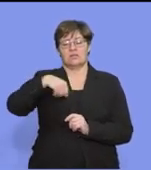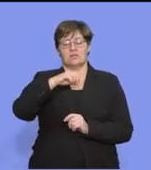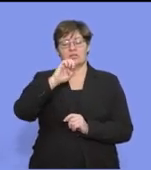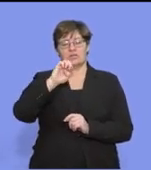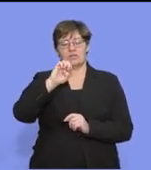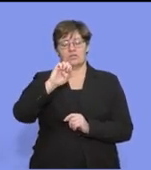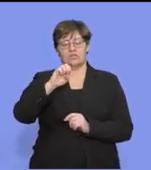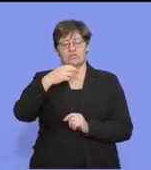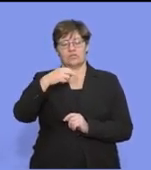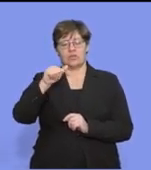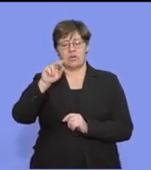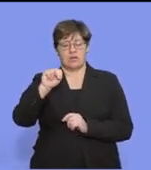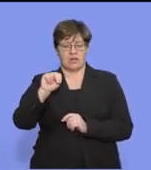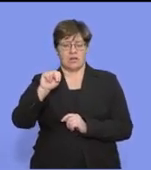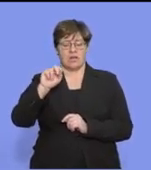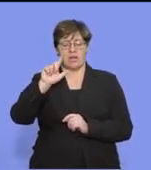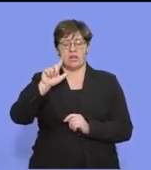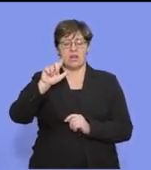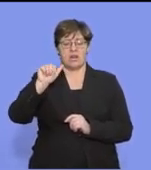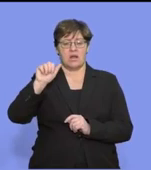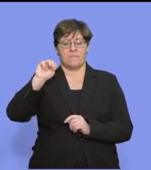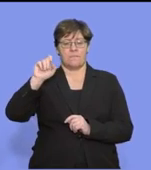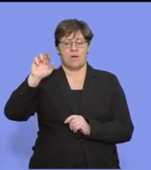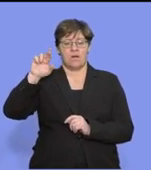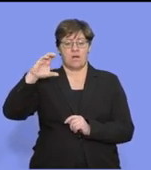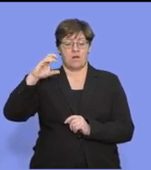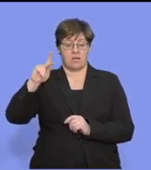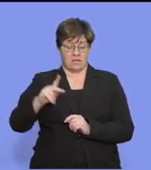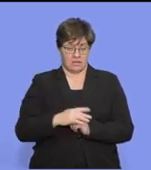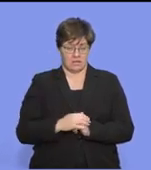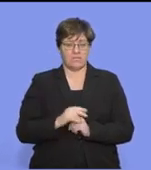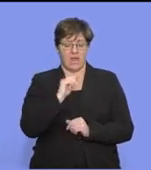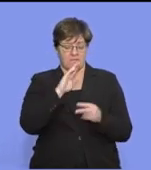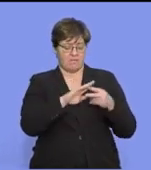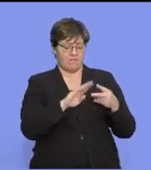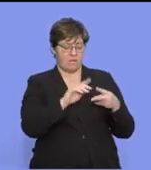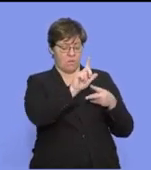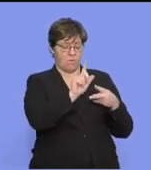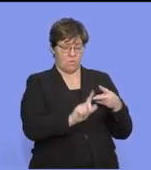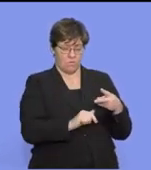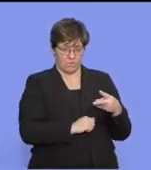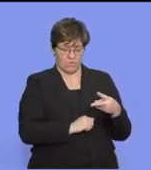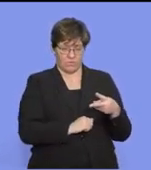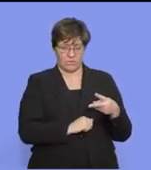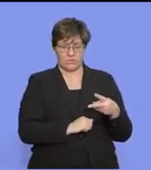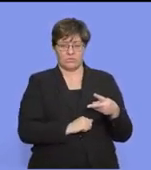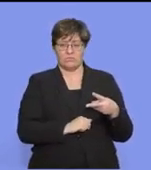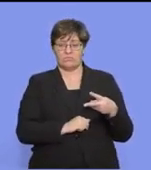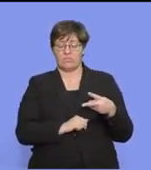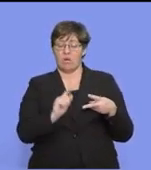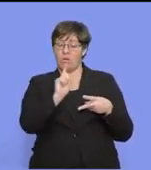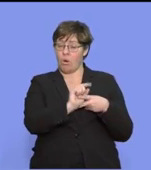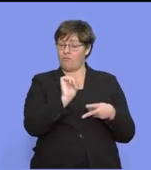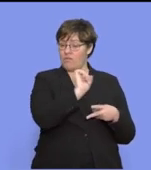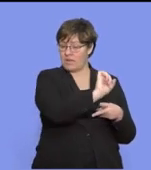Jean Lamarck. And his theory, basically, he had two laws. Okay, so remember that there were